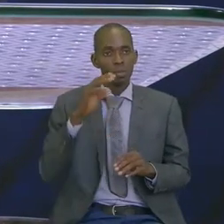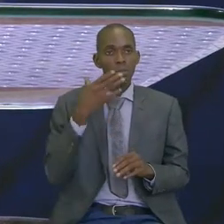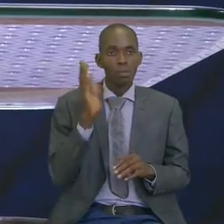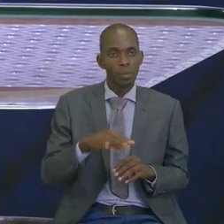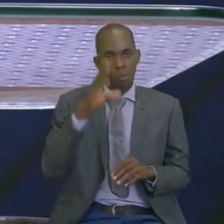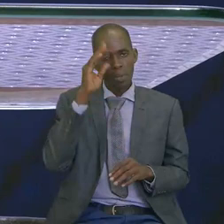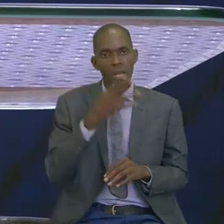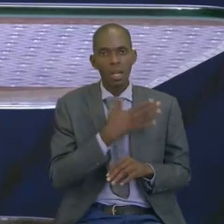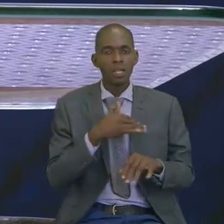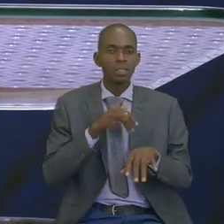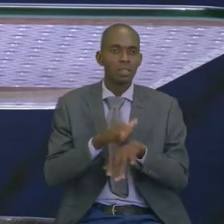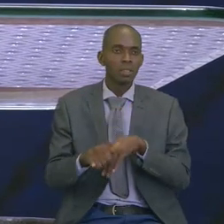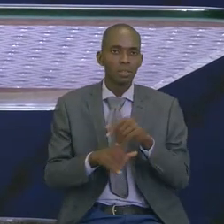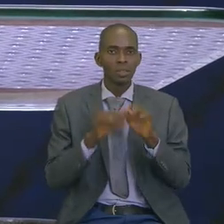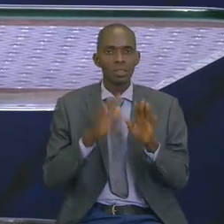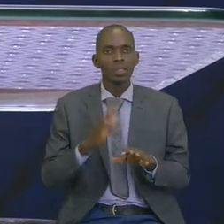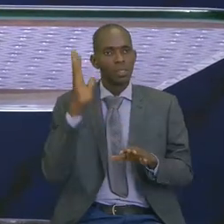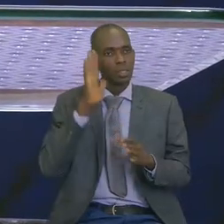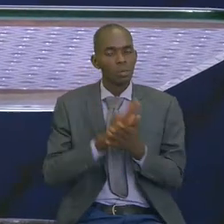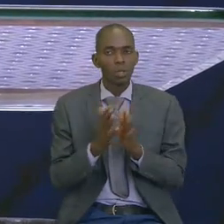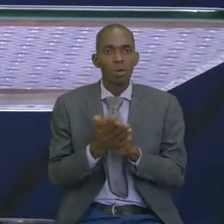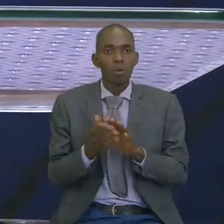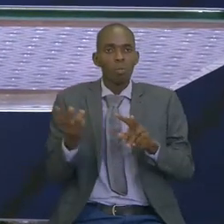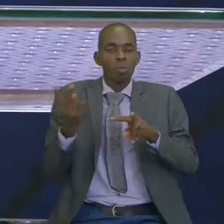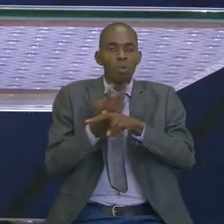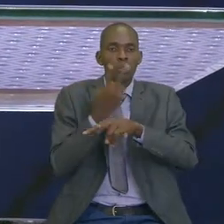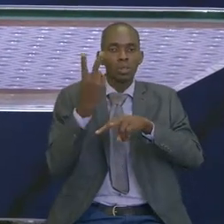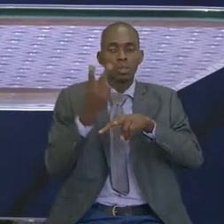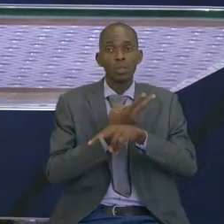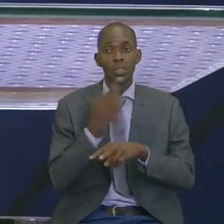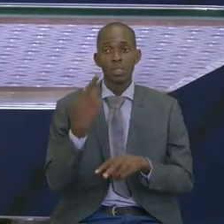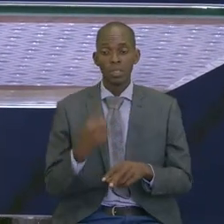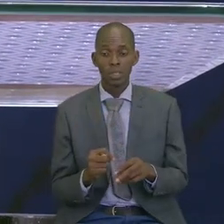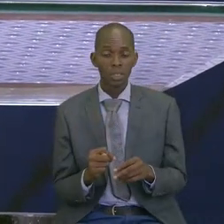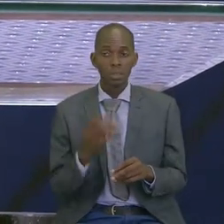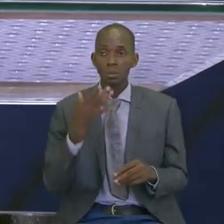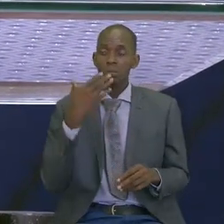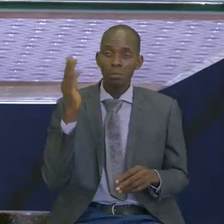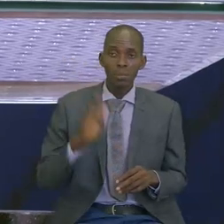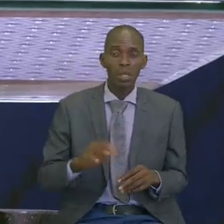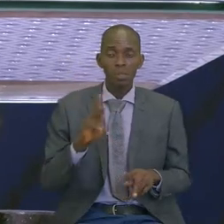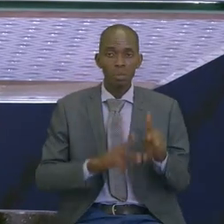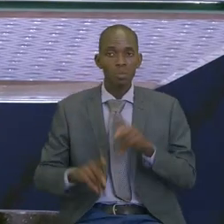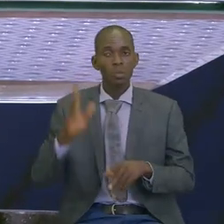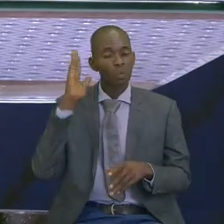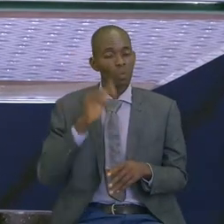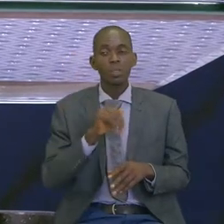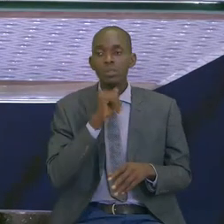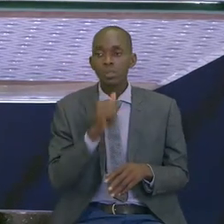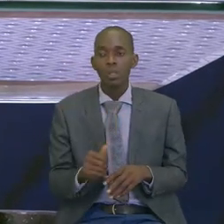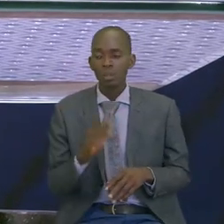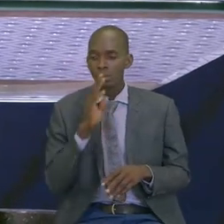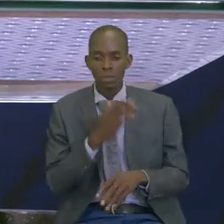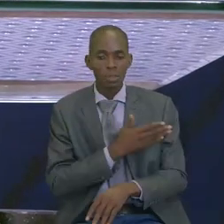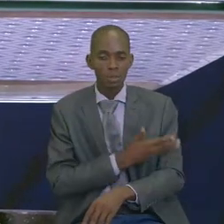on, the evil men are not going to be improving, the sinful men are not going to be improving, and the situation of the